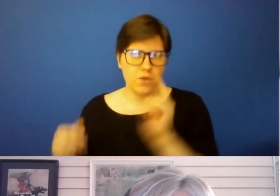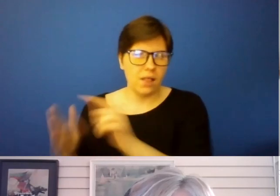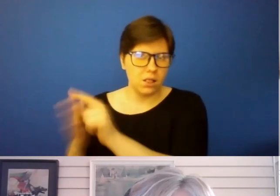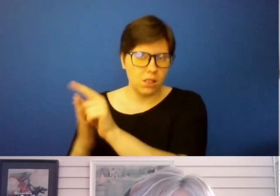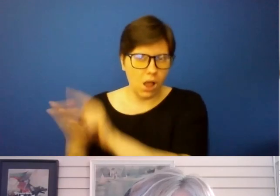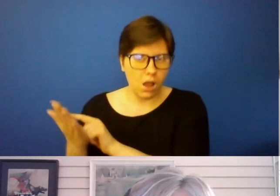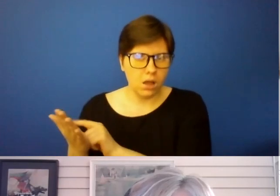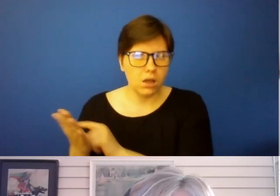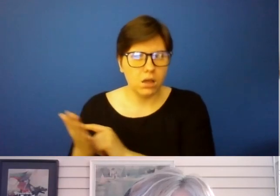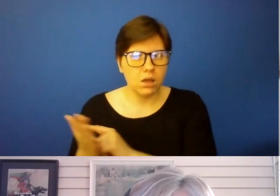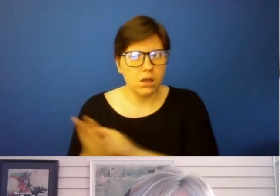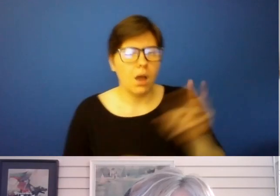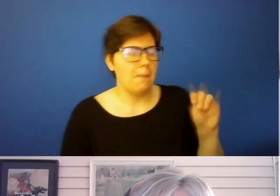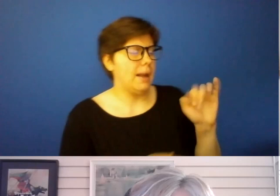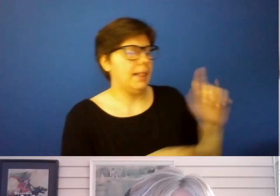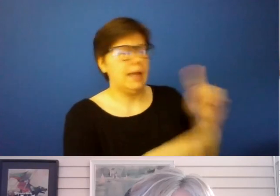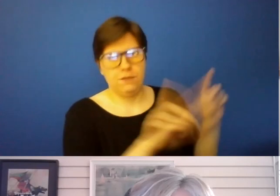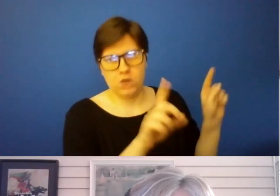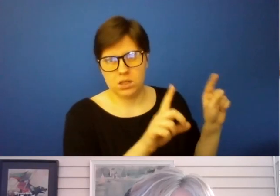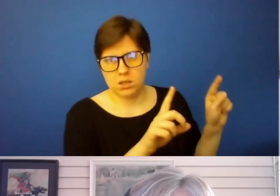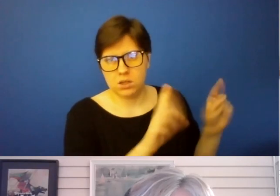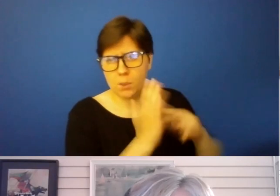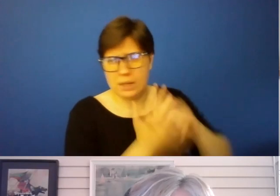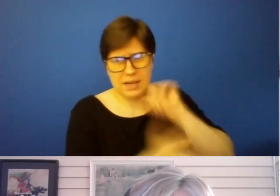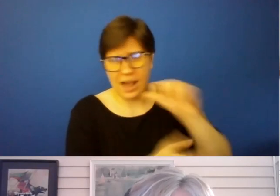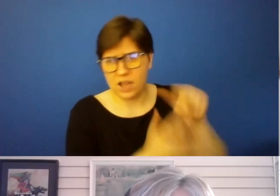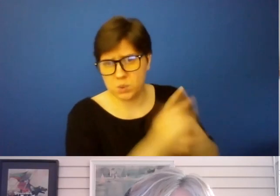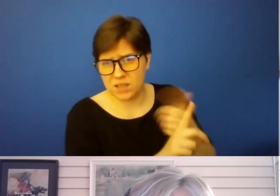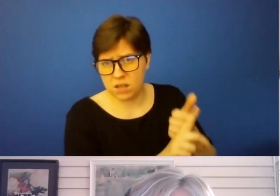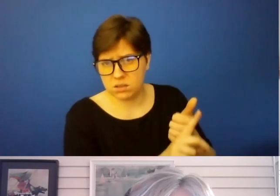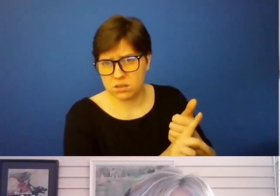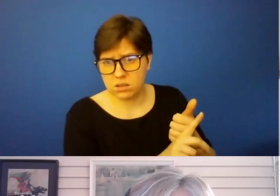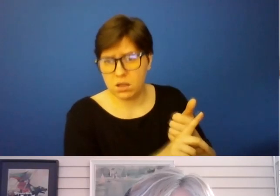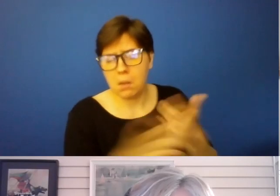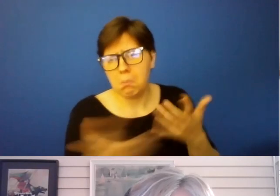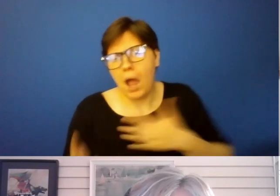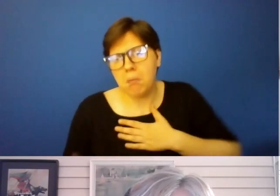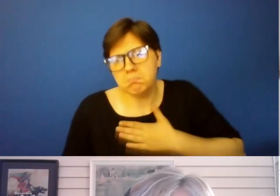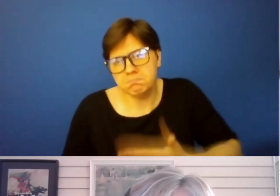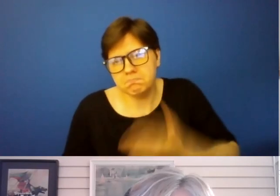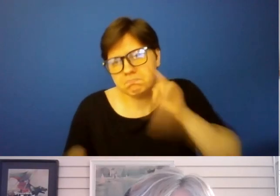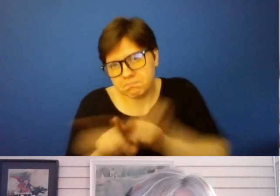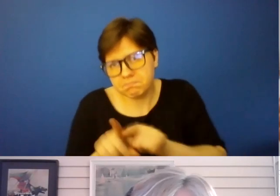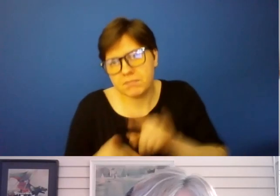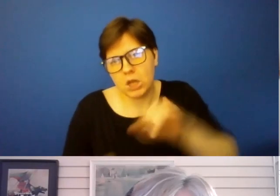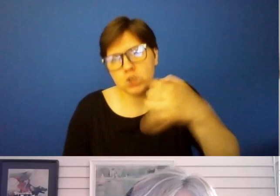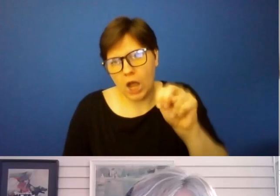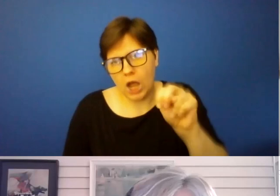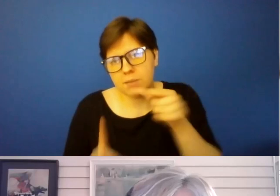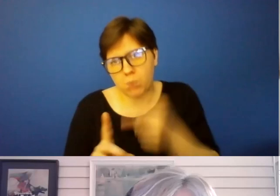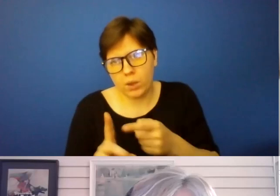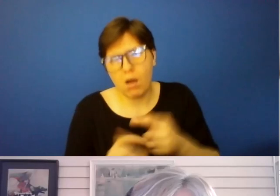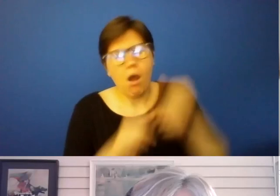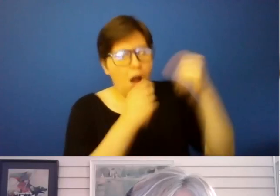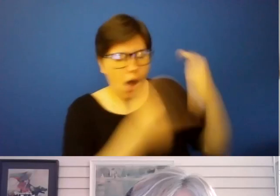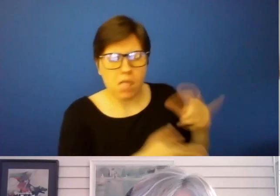designed. And therefore it's not suicide. And I'll concede to John's point, every one of those cases went up to